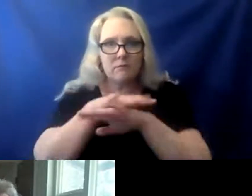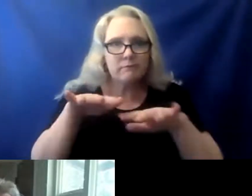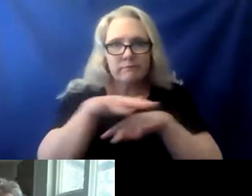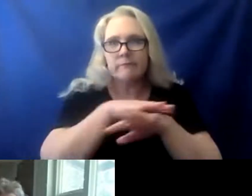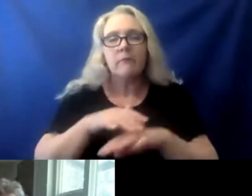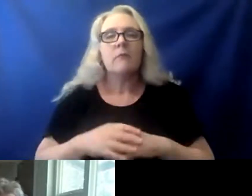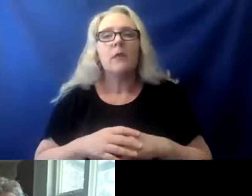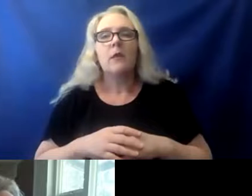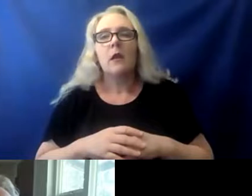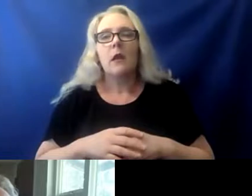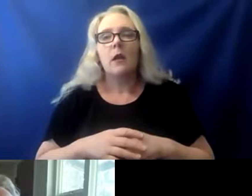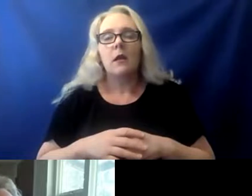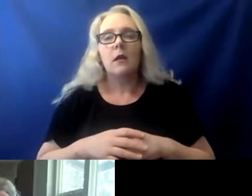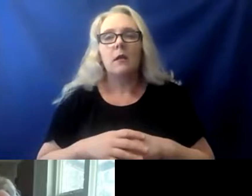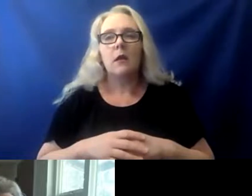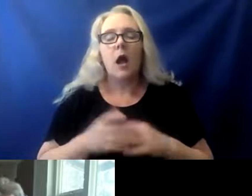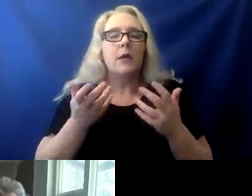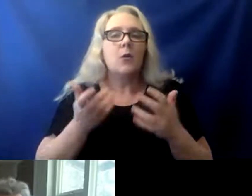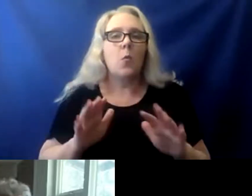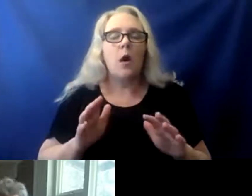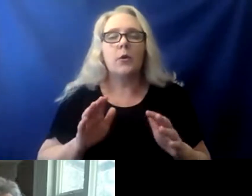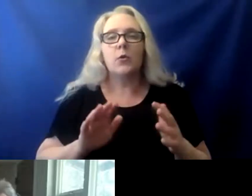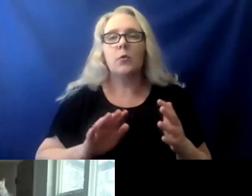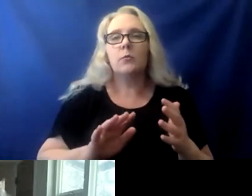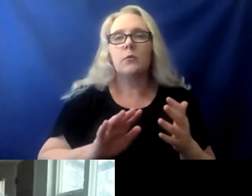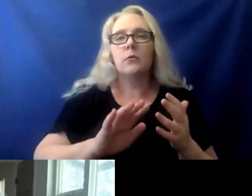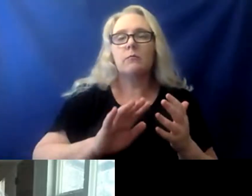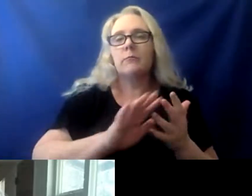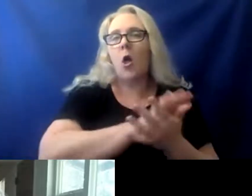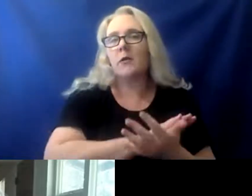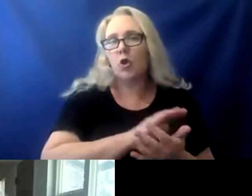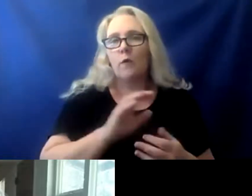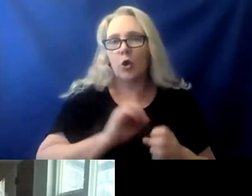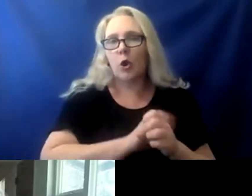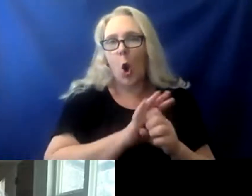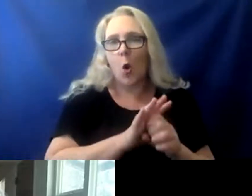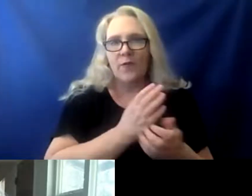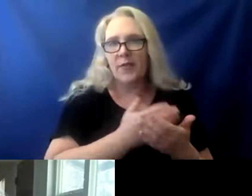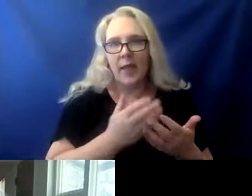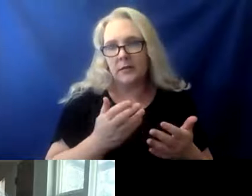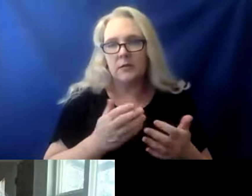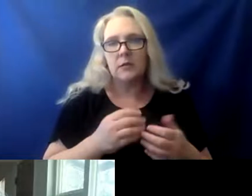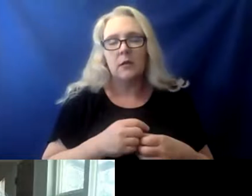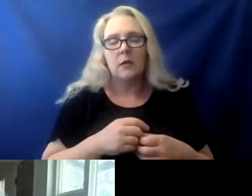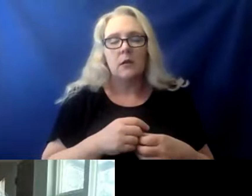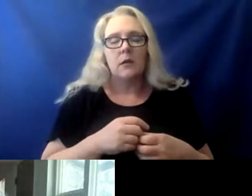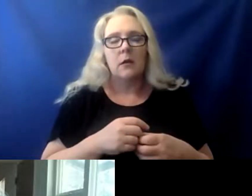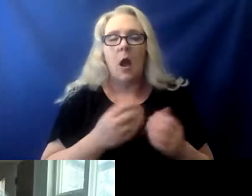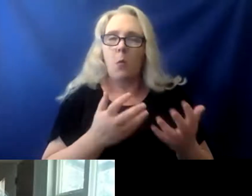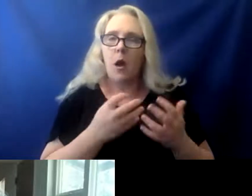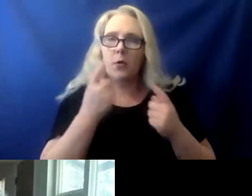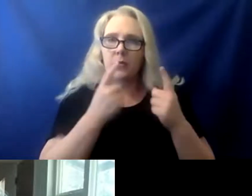I don't want to just gloss over that and kind of get into all these different goals without thinking hard